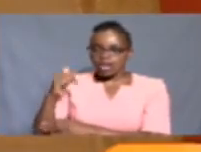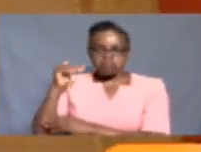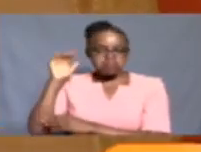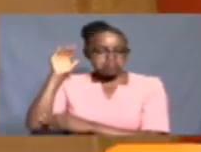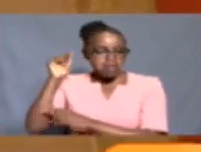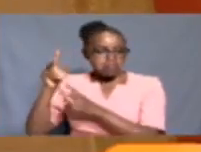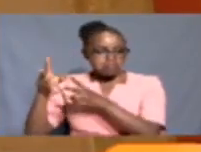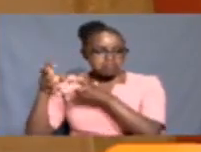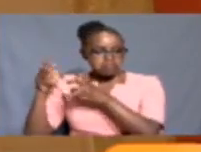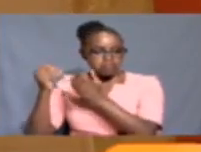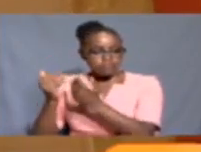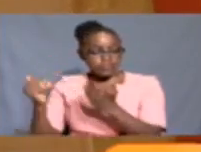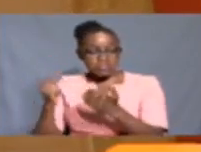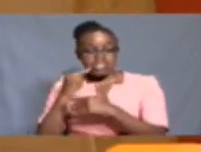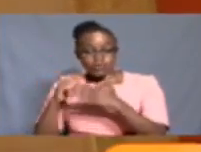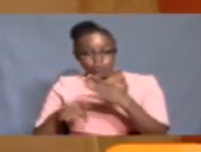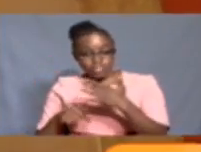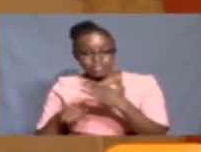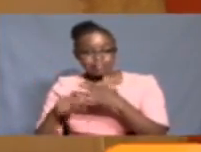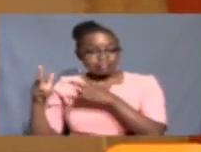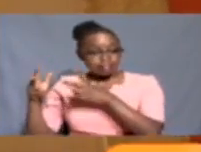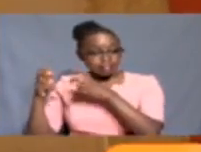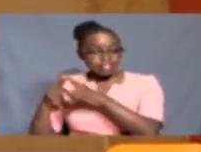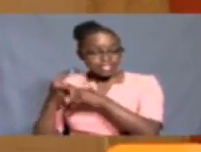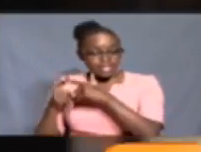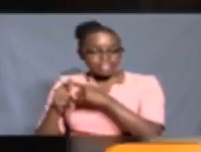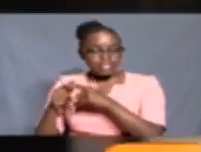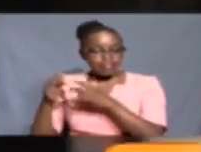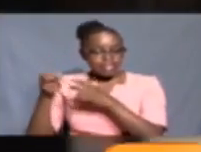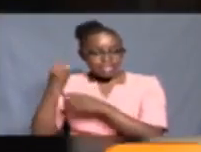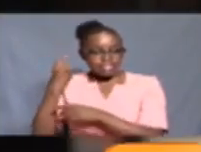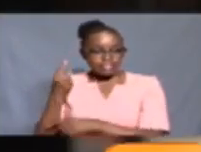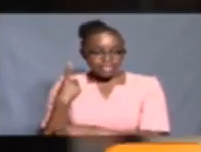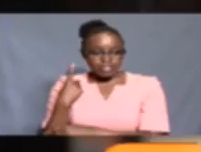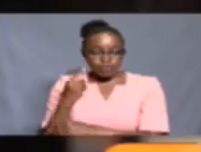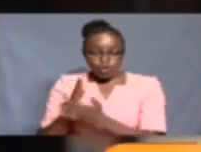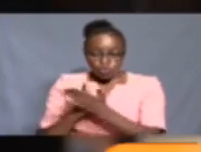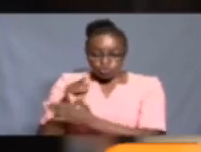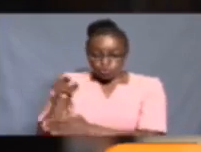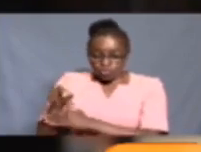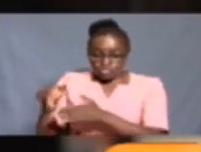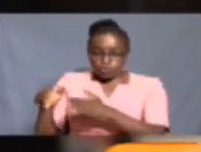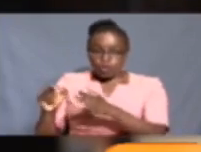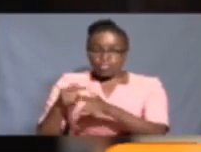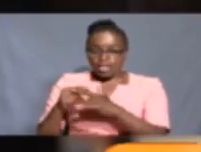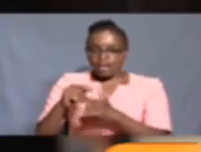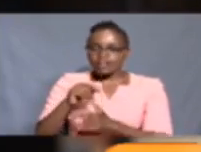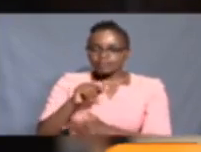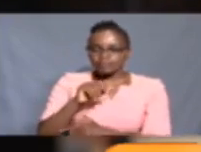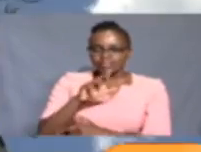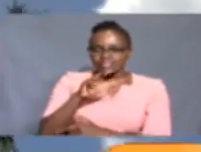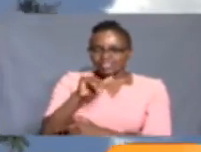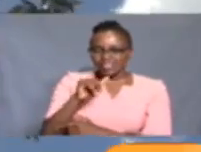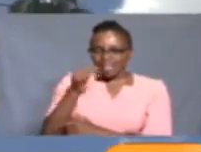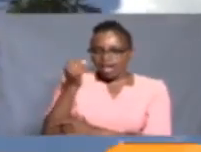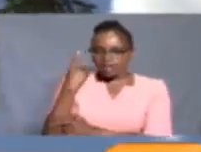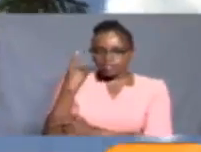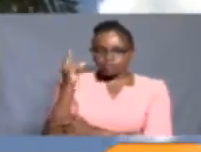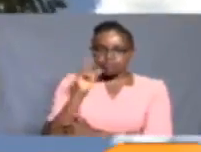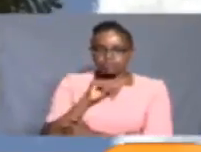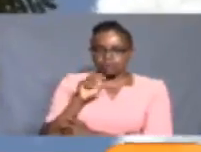watoto vile wanaongea na yeye anaigiza. Kwa kupitia hiyo njia, Ray akajifundisha kisagala.